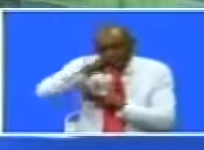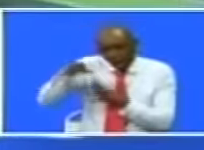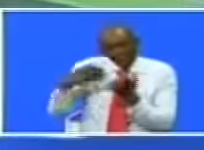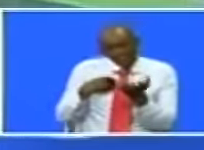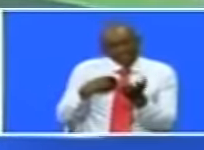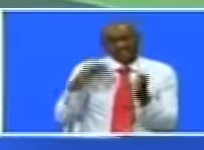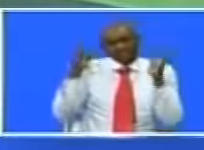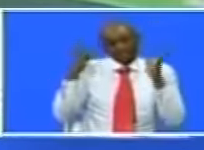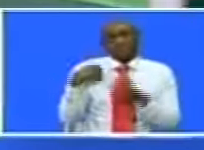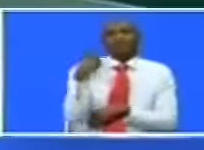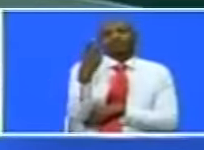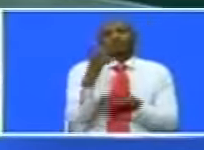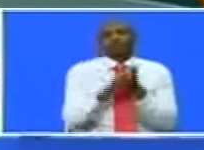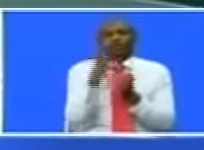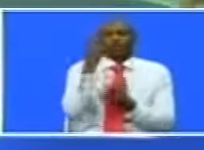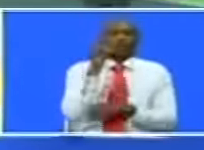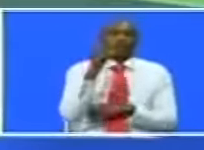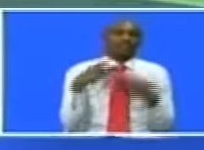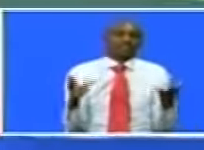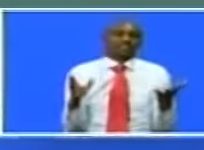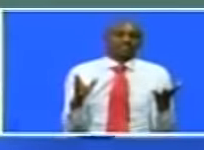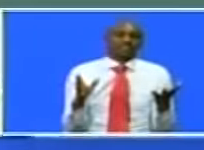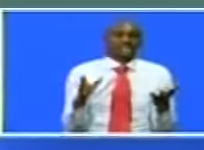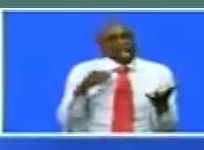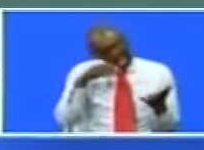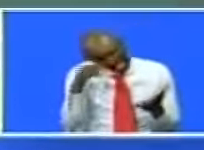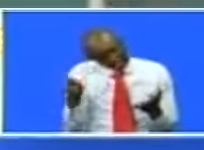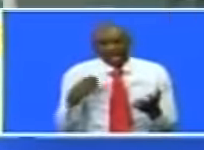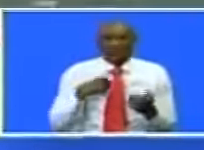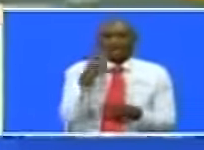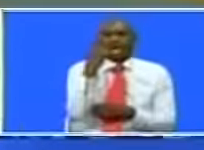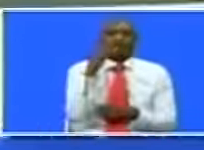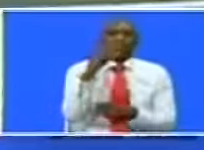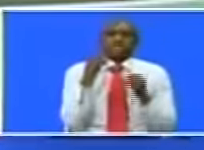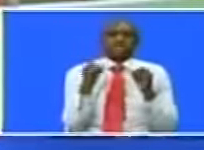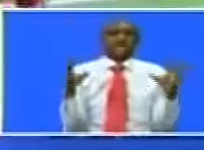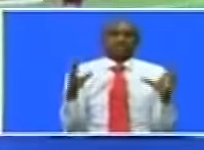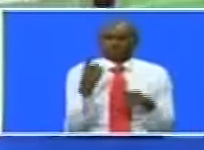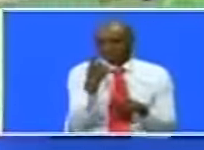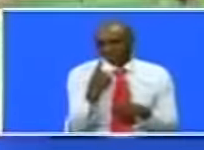Ethiopia was a distant second with the 2 gold and 5 medals. No other country had more than 1 gold.